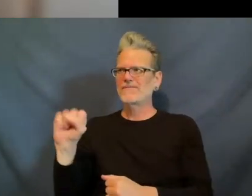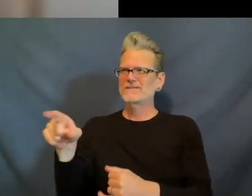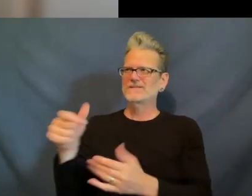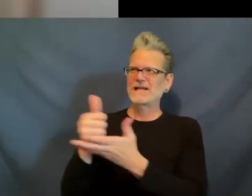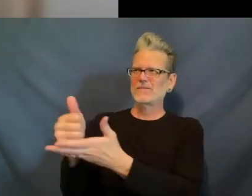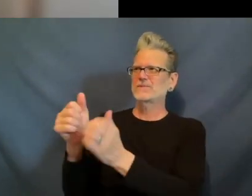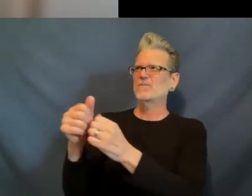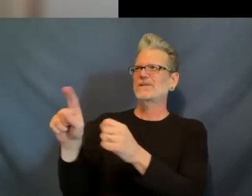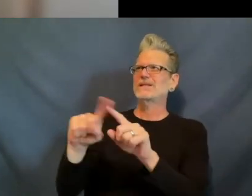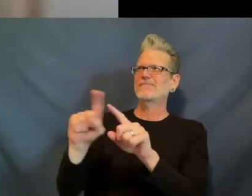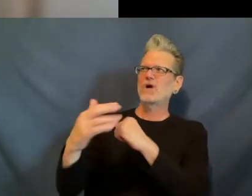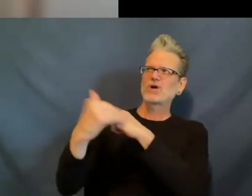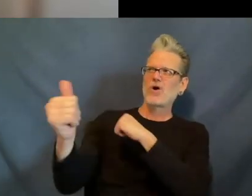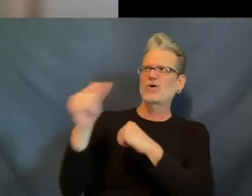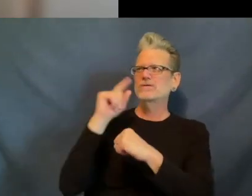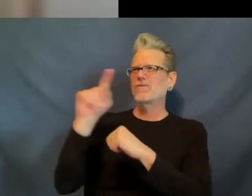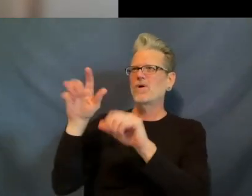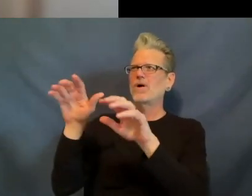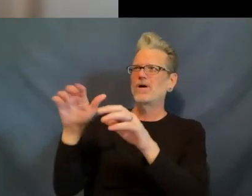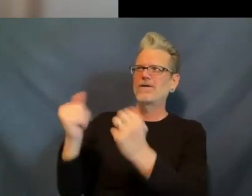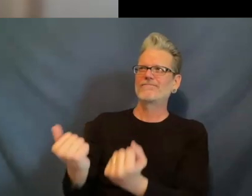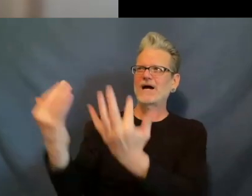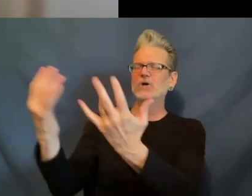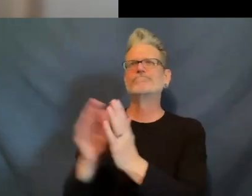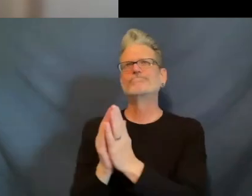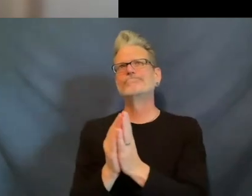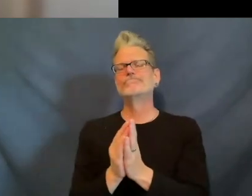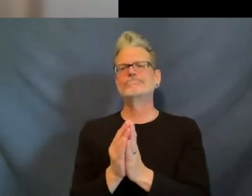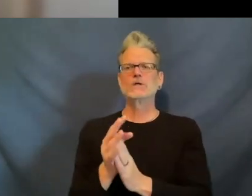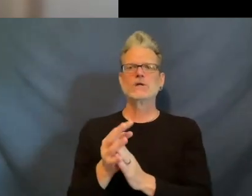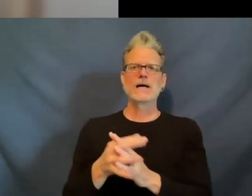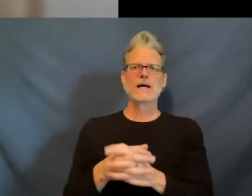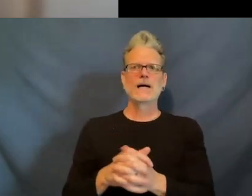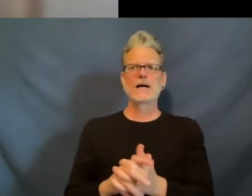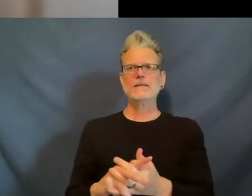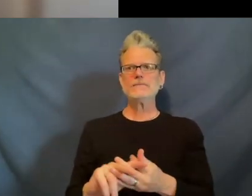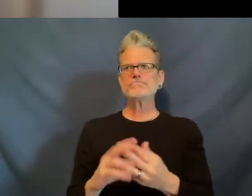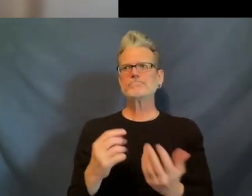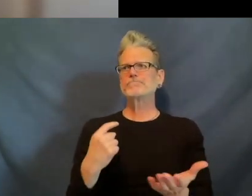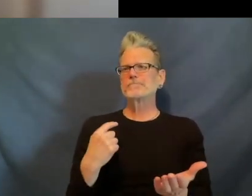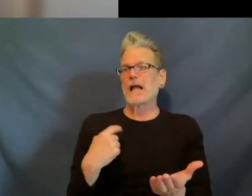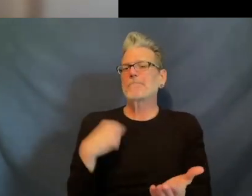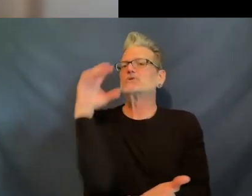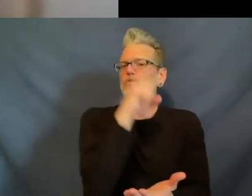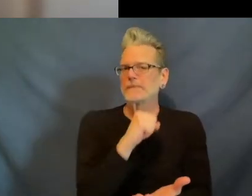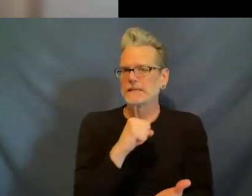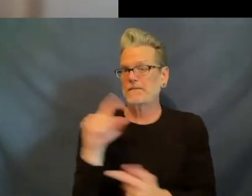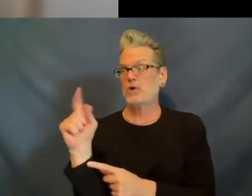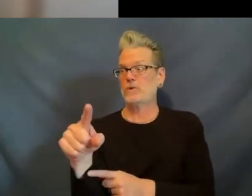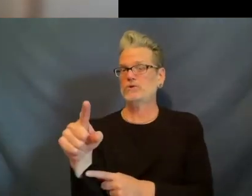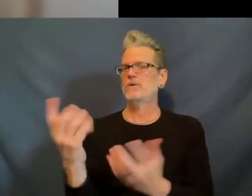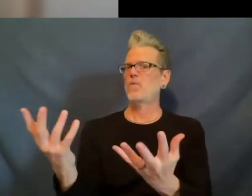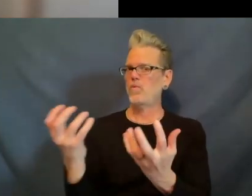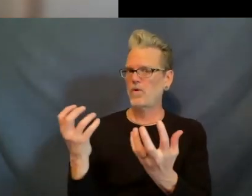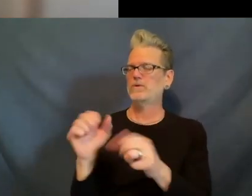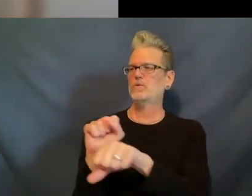various fire calls. So I'm making a bit of an assumption that you're looking to do work other